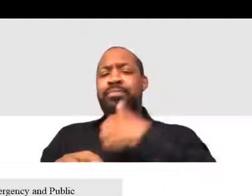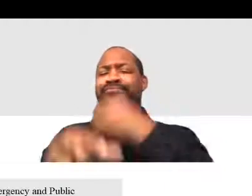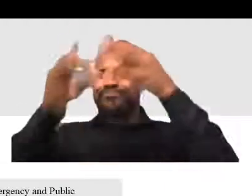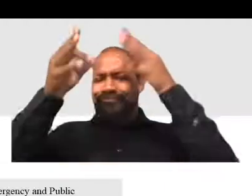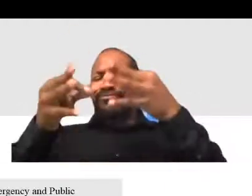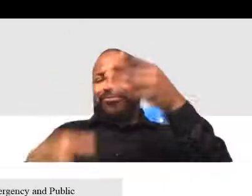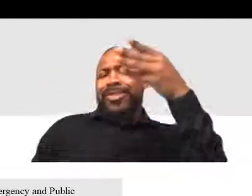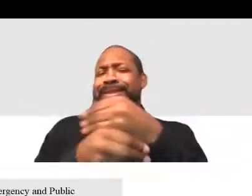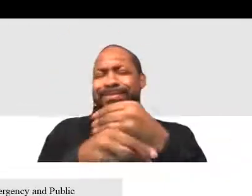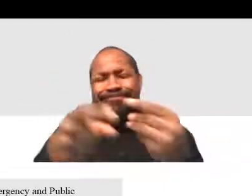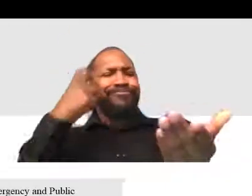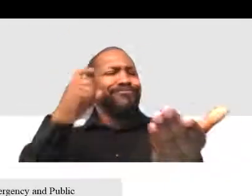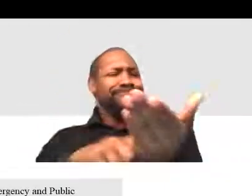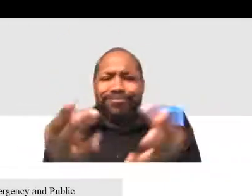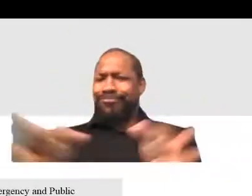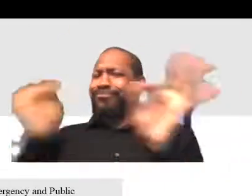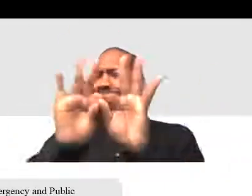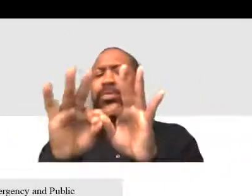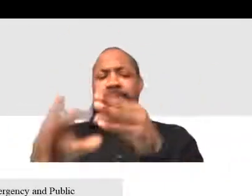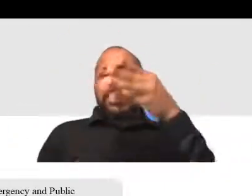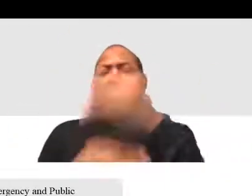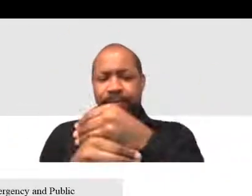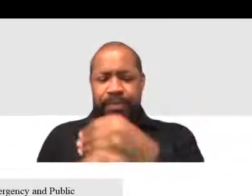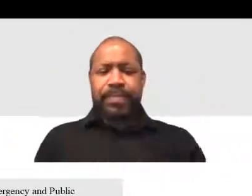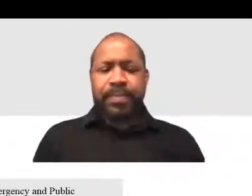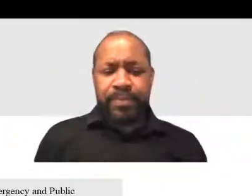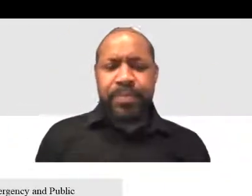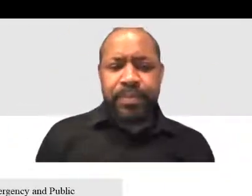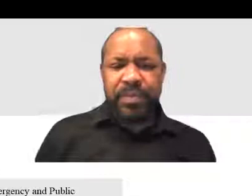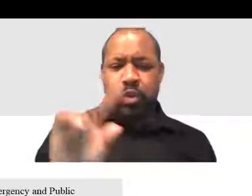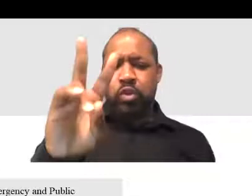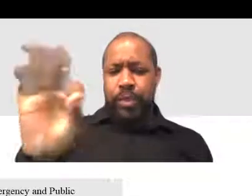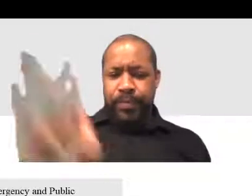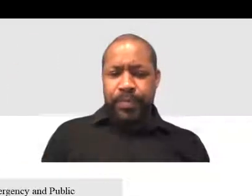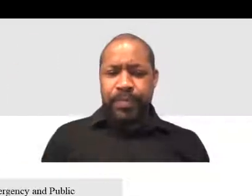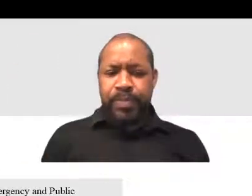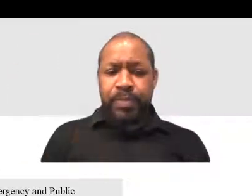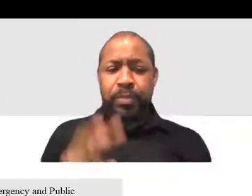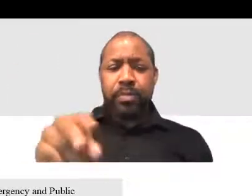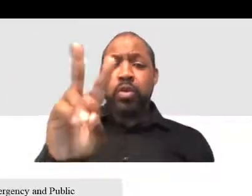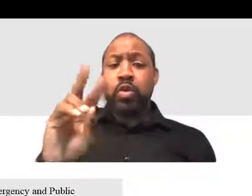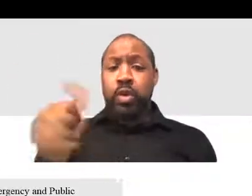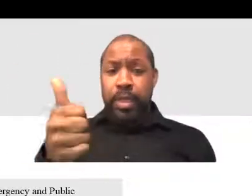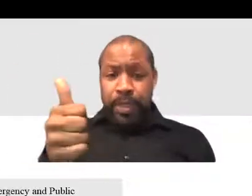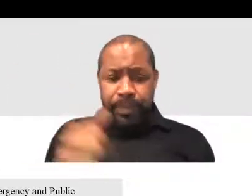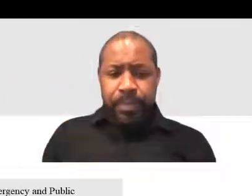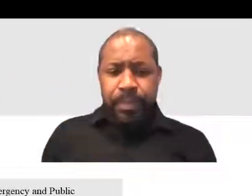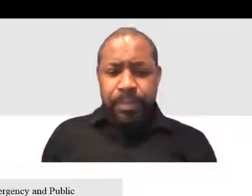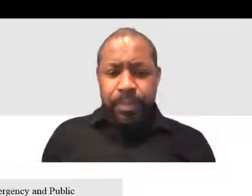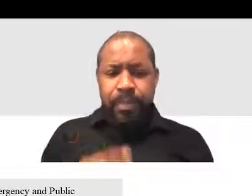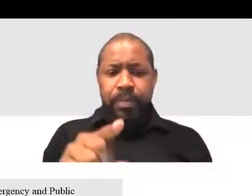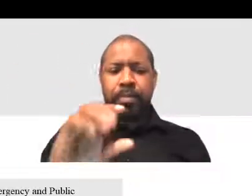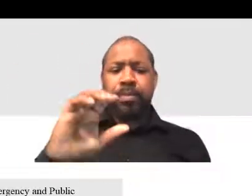reporting, and the referral service for that CART was established. That's